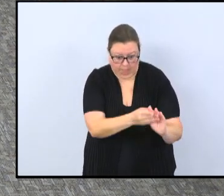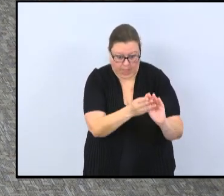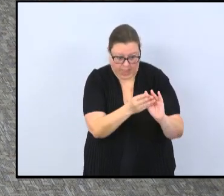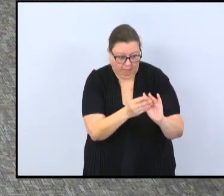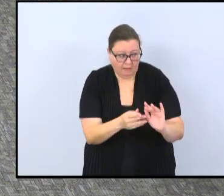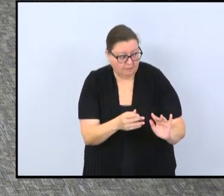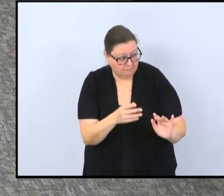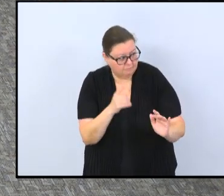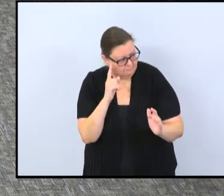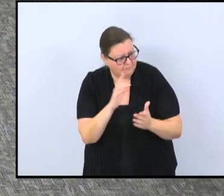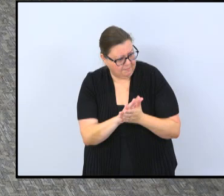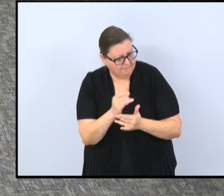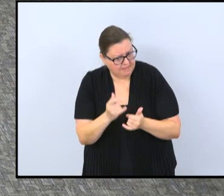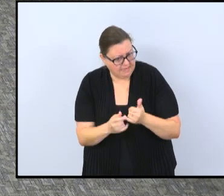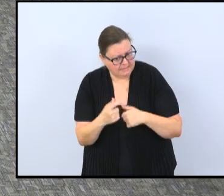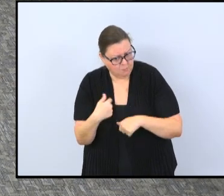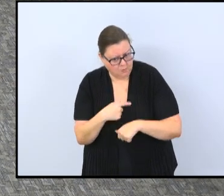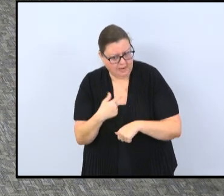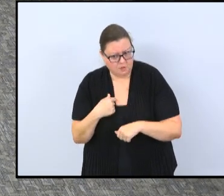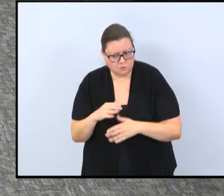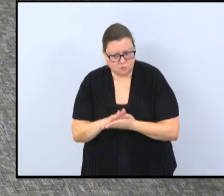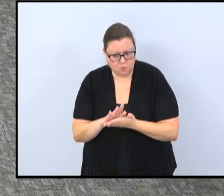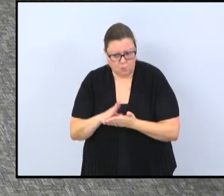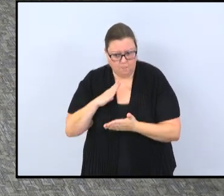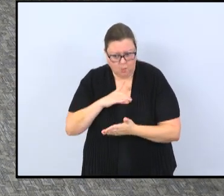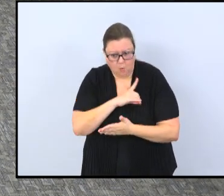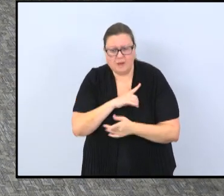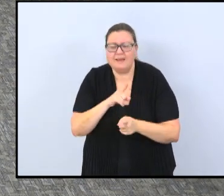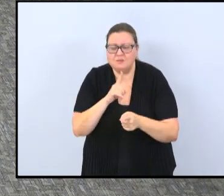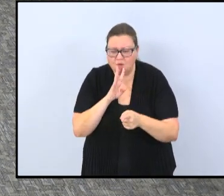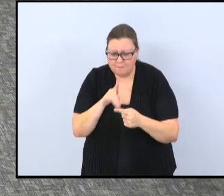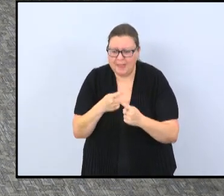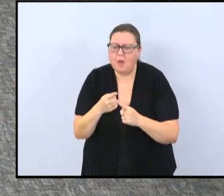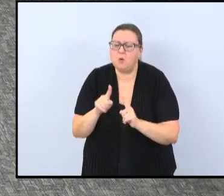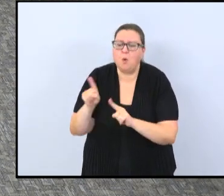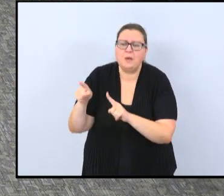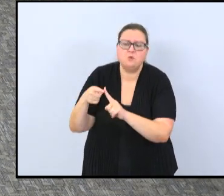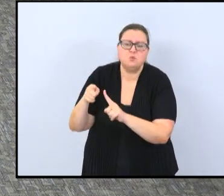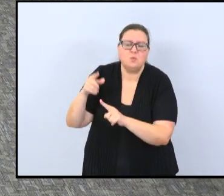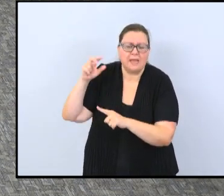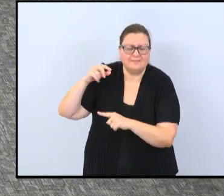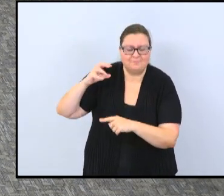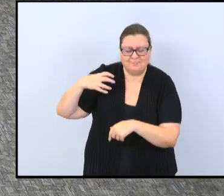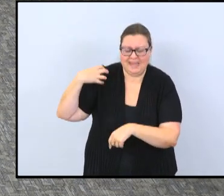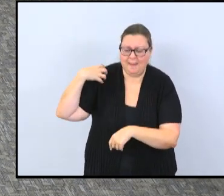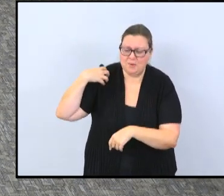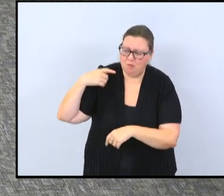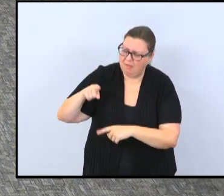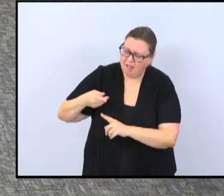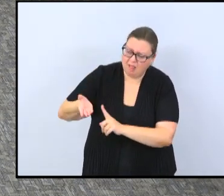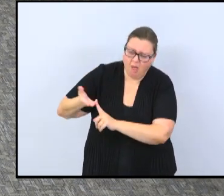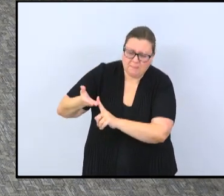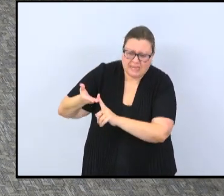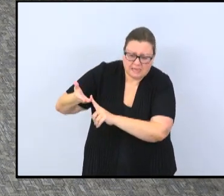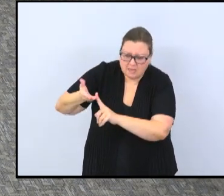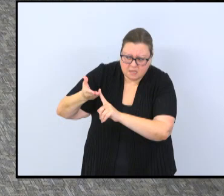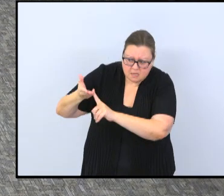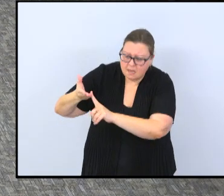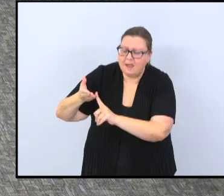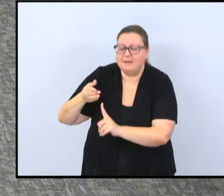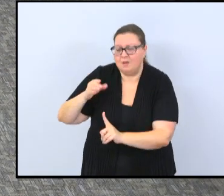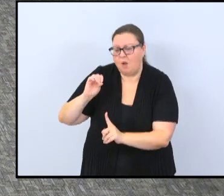Yes, I believe in our last school board meeting, we talked about lobbying at the Capitol, and Osmar was one of those lobbyists with us. So thank you very much.